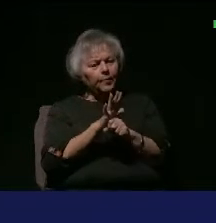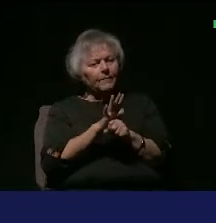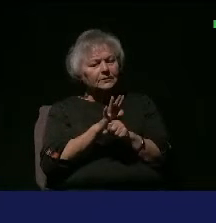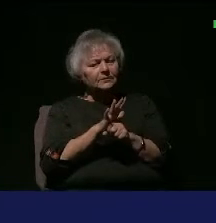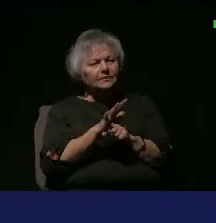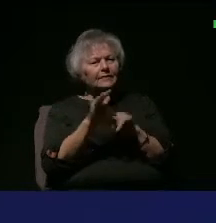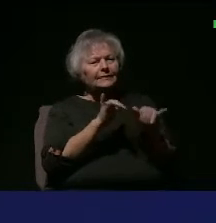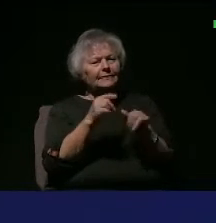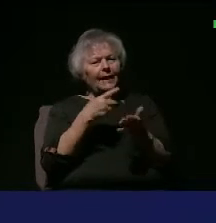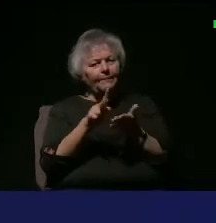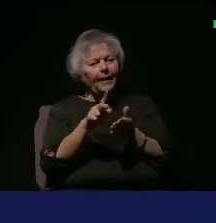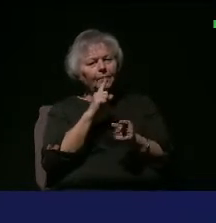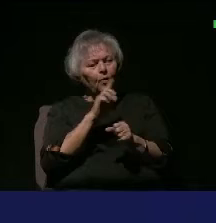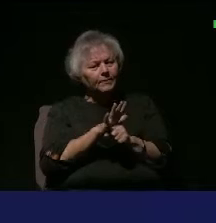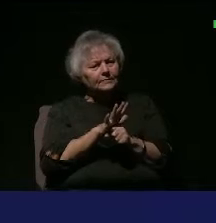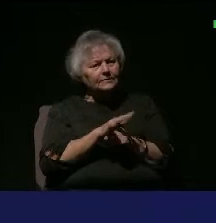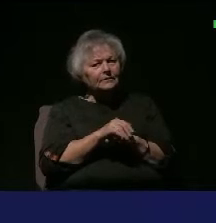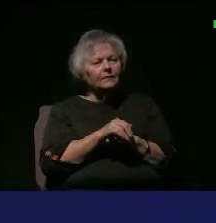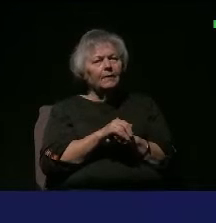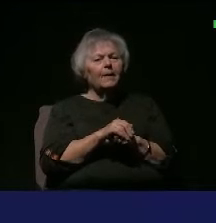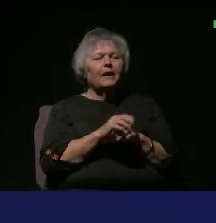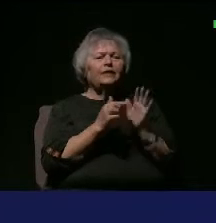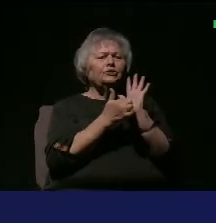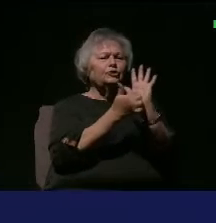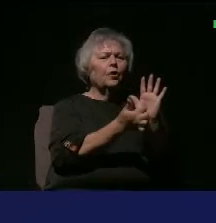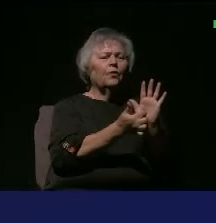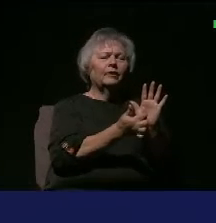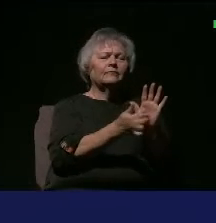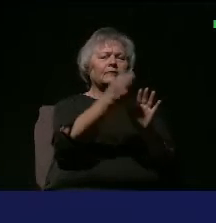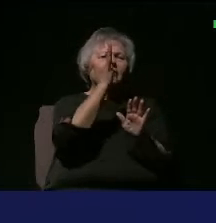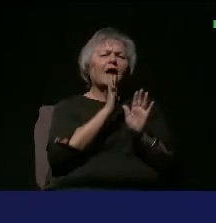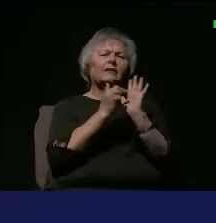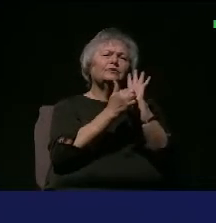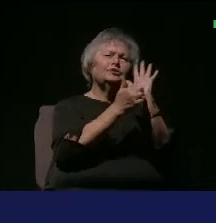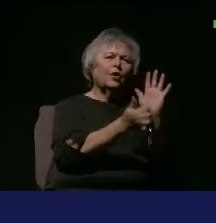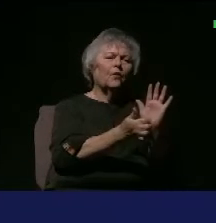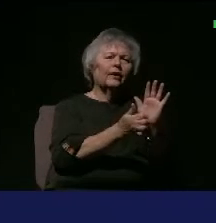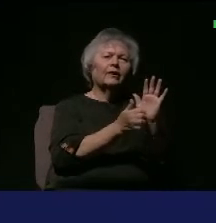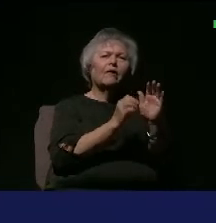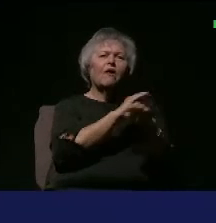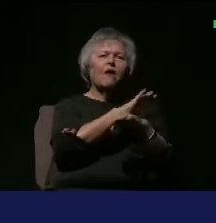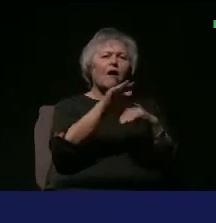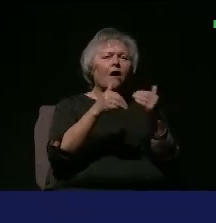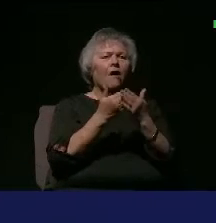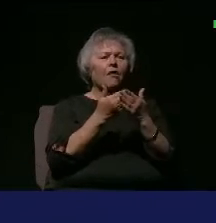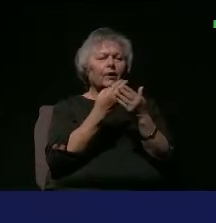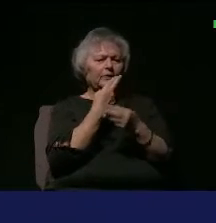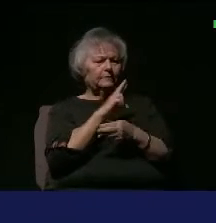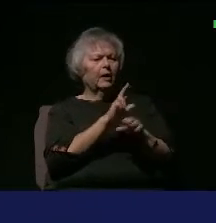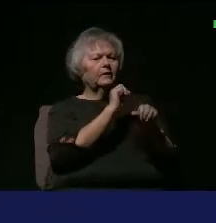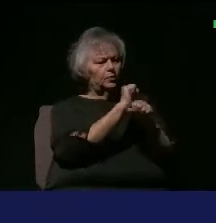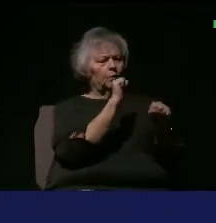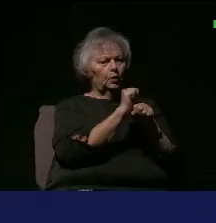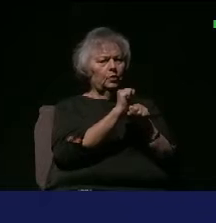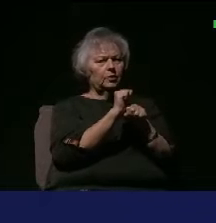He's demonstrating here His grace for all who were called and responded by going into the field. And I think that's such a